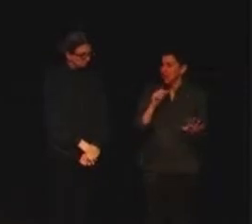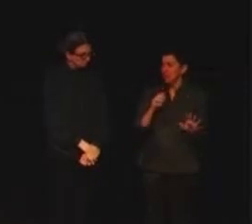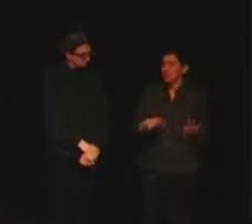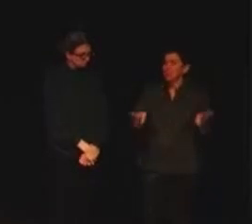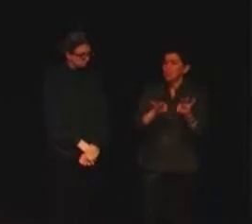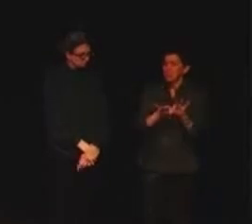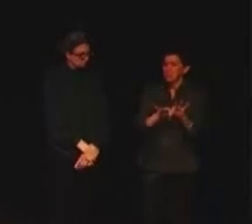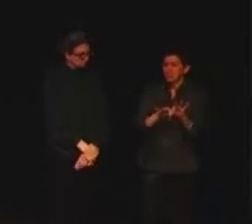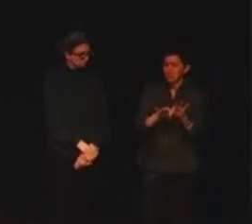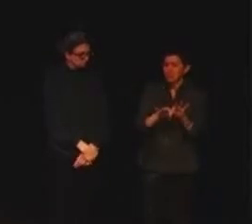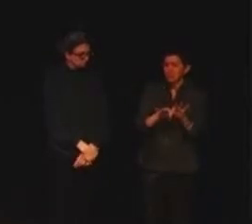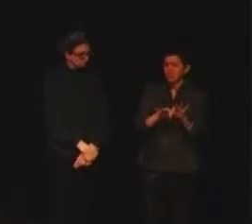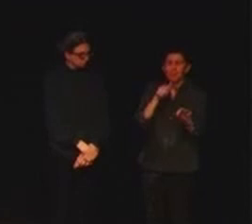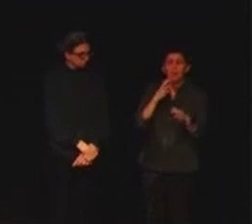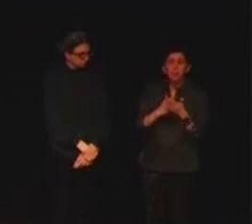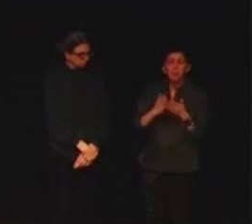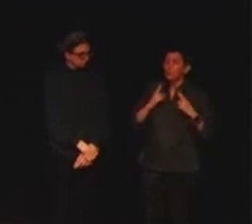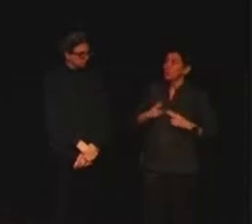because of the bodies they're born into.